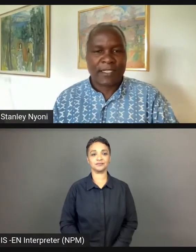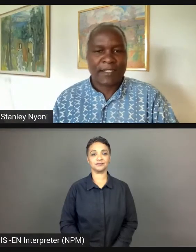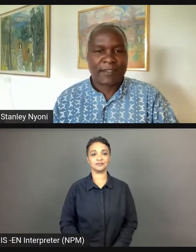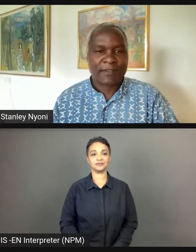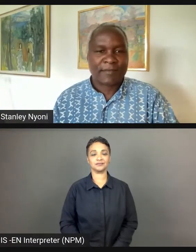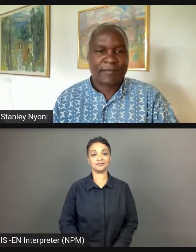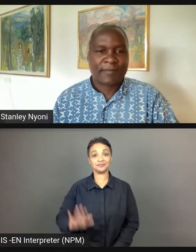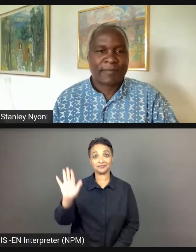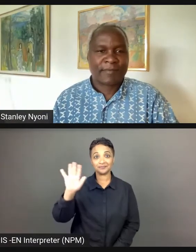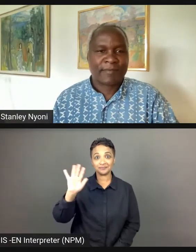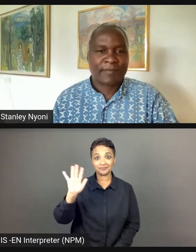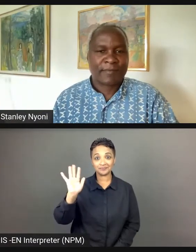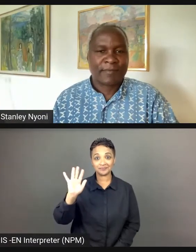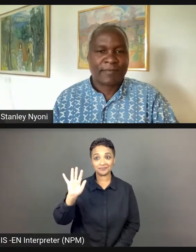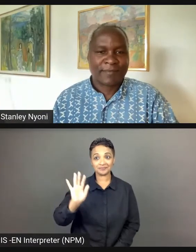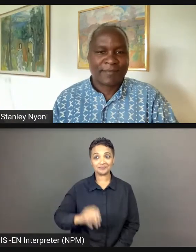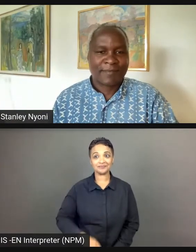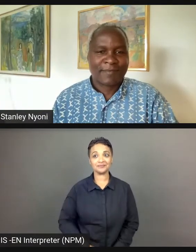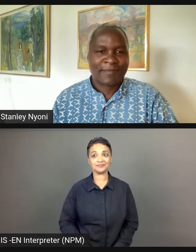Hello.